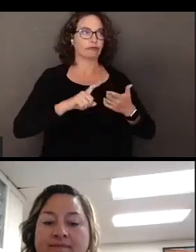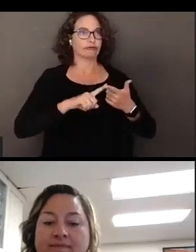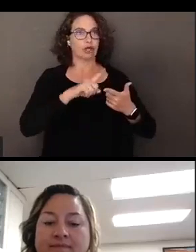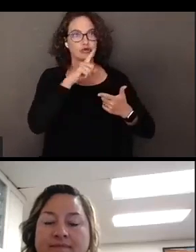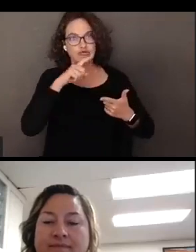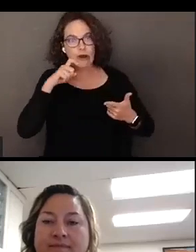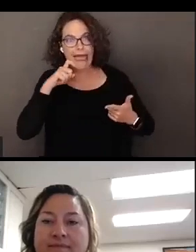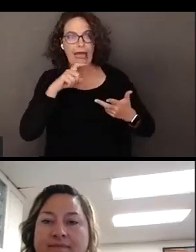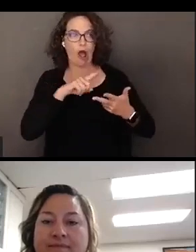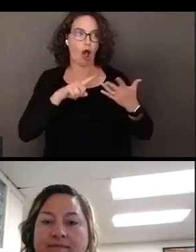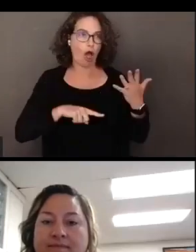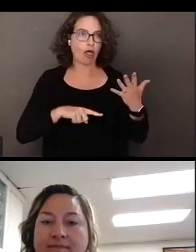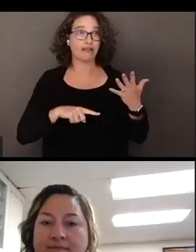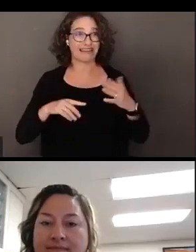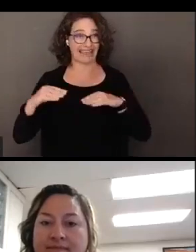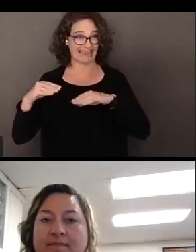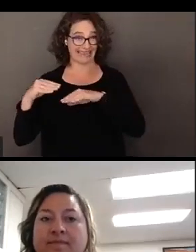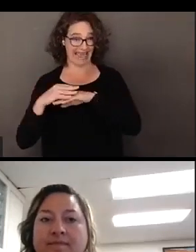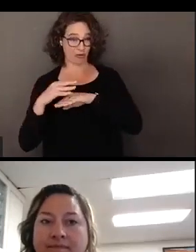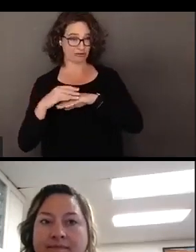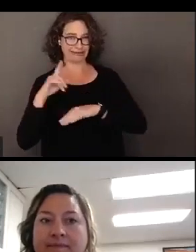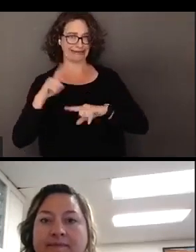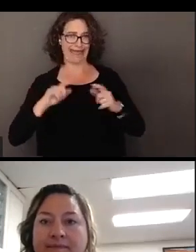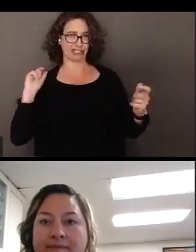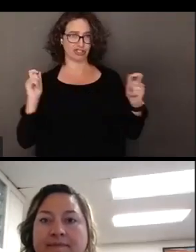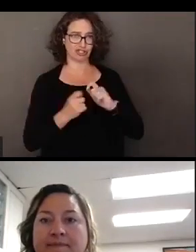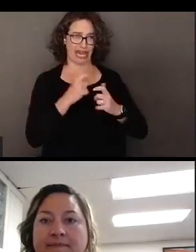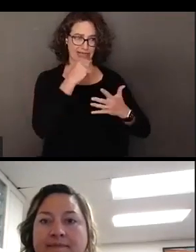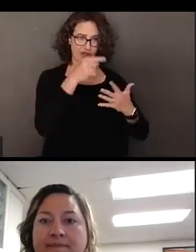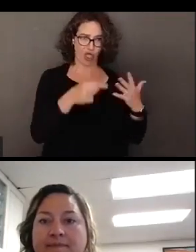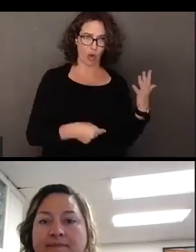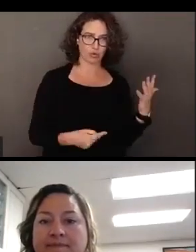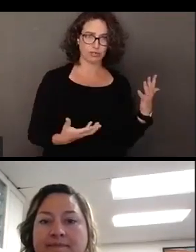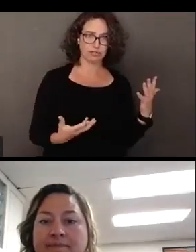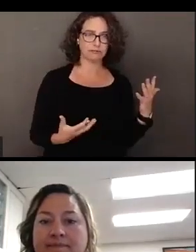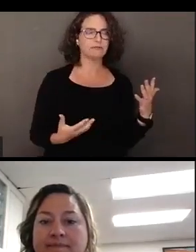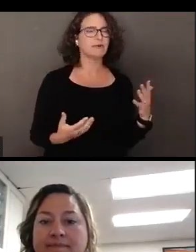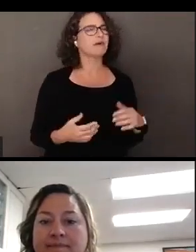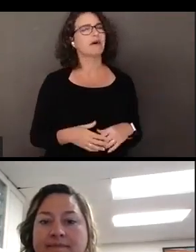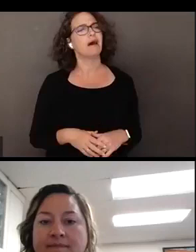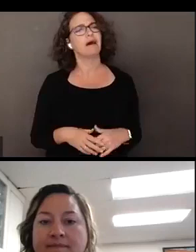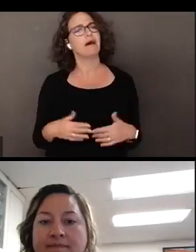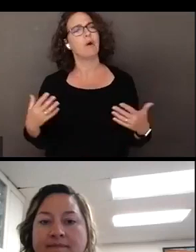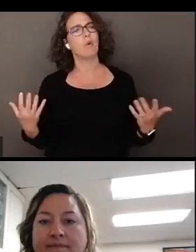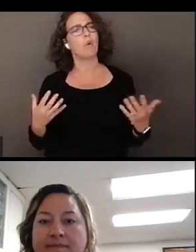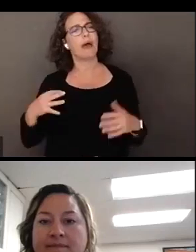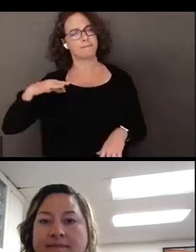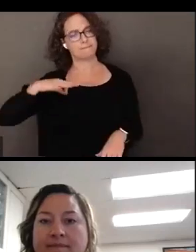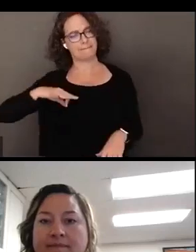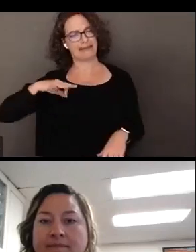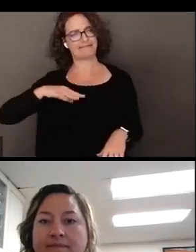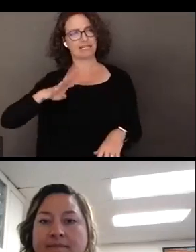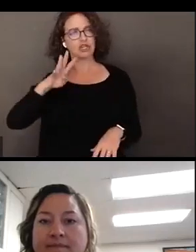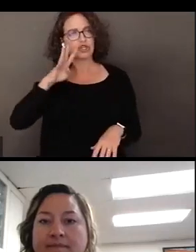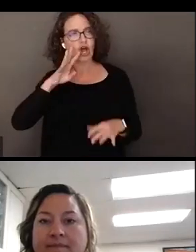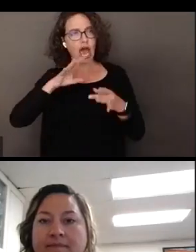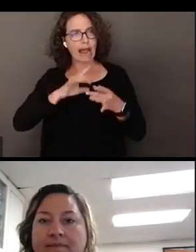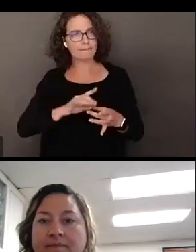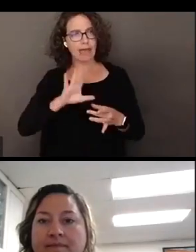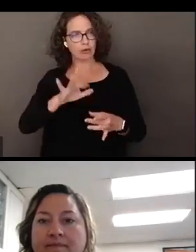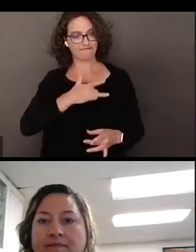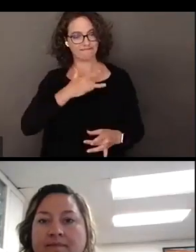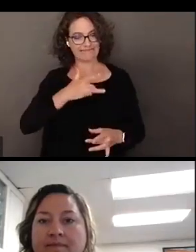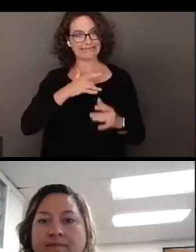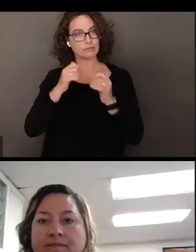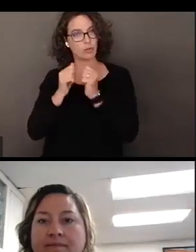clearly counseling cannot change some of those factors. So what are some of these benefits of talking about these feelings with a health